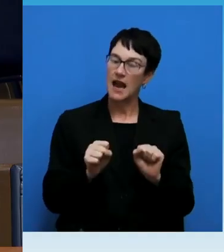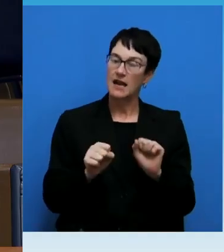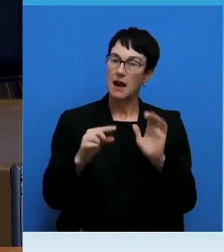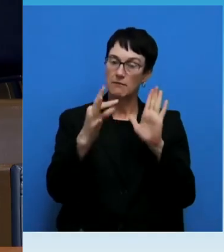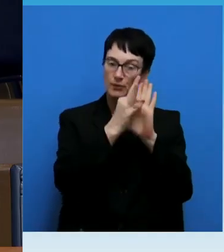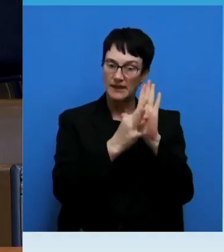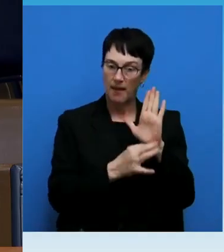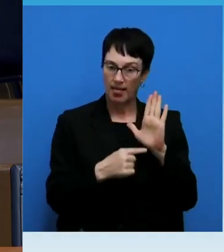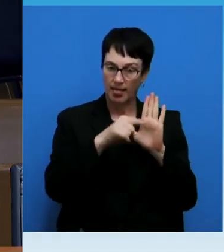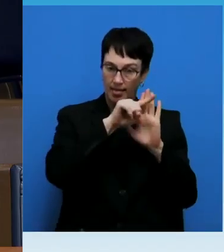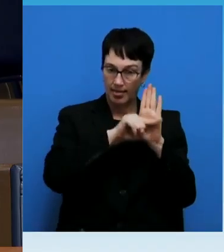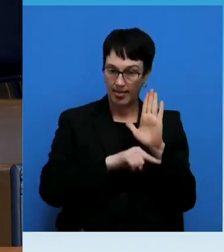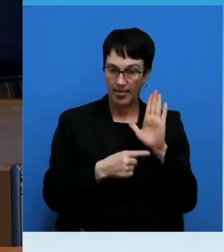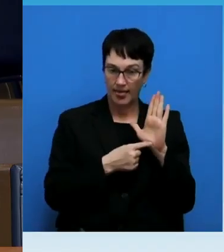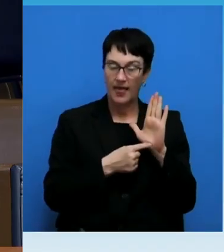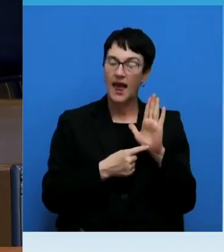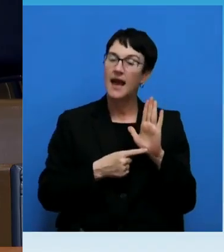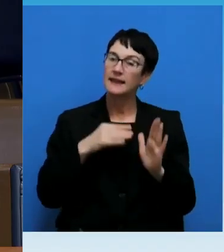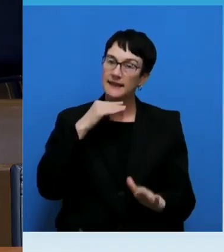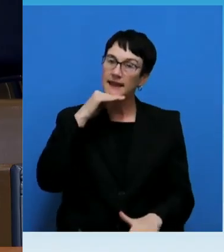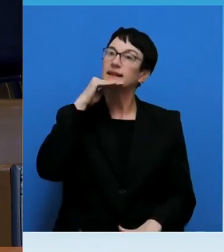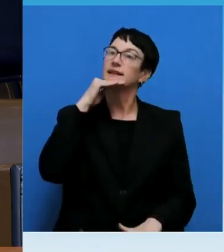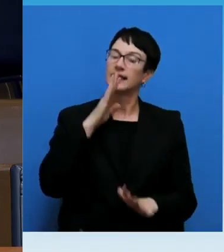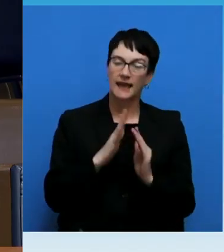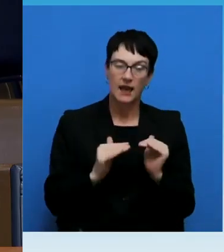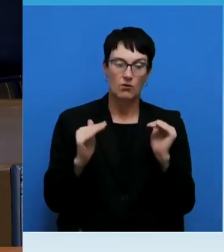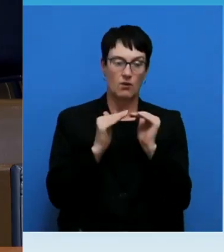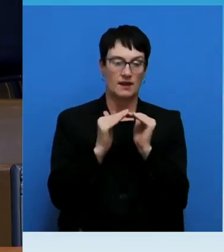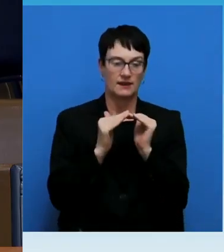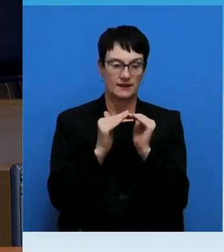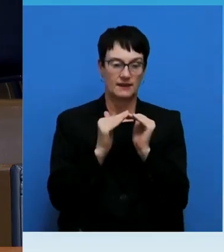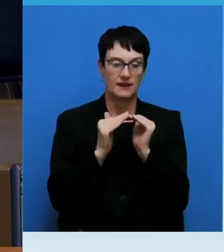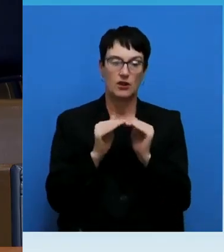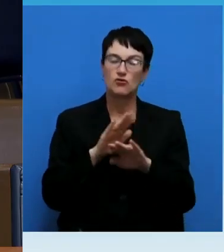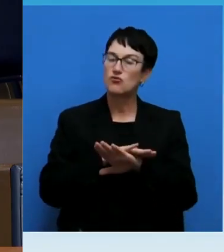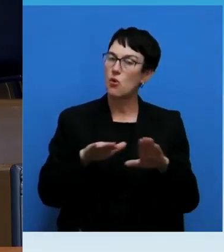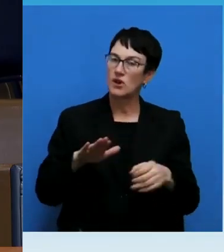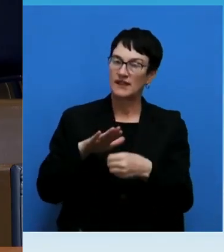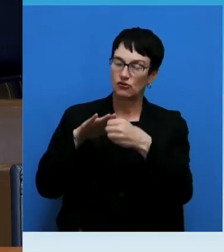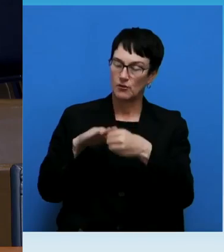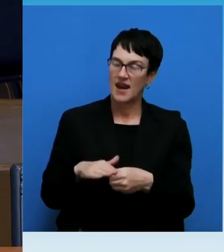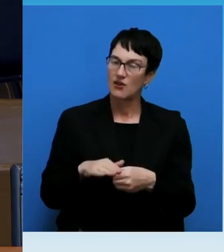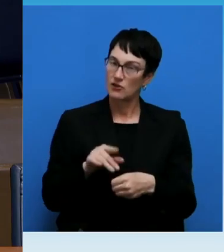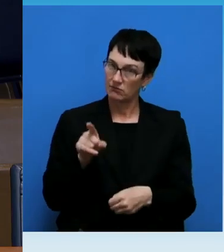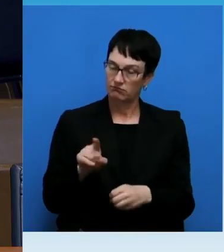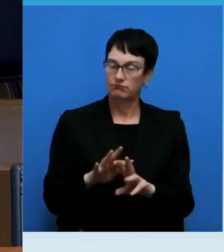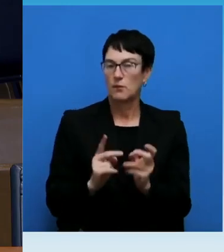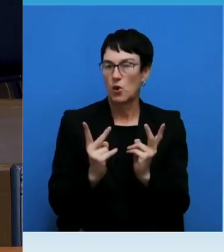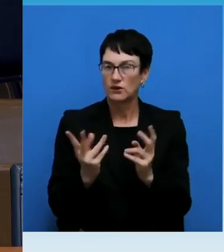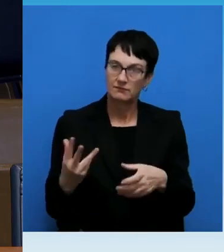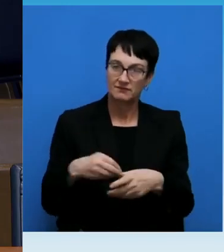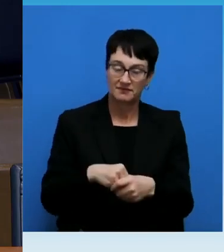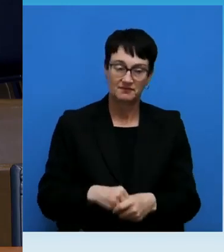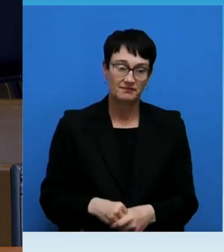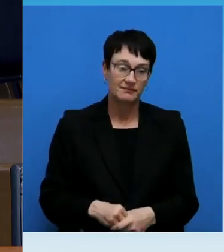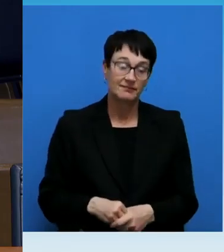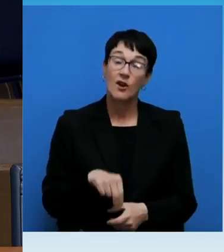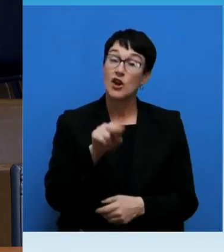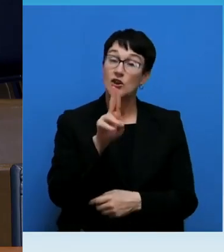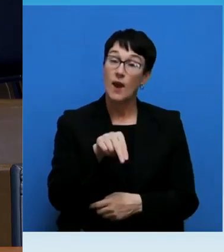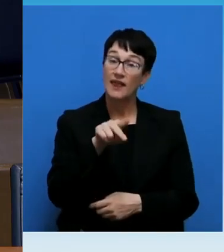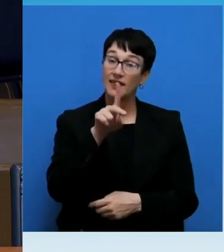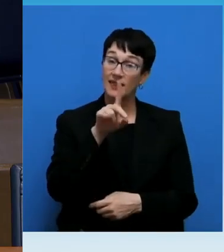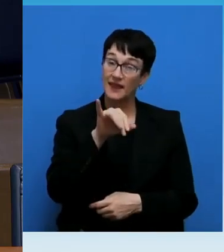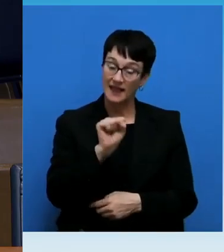the CRPD. Let UNDIS 2.0 serve not only as a strategy, but as a catalyst for